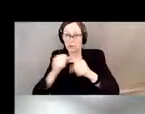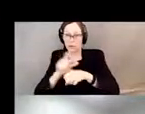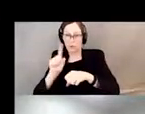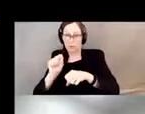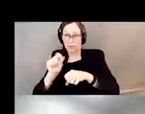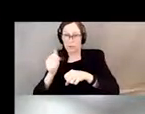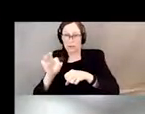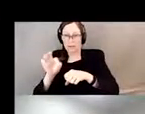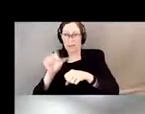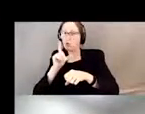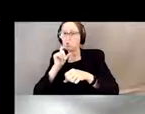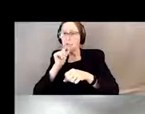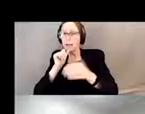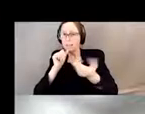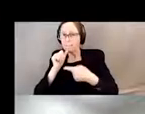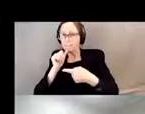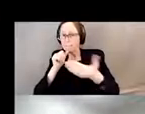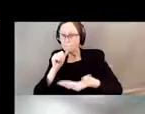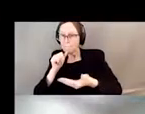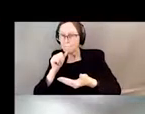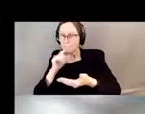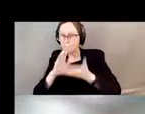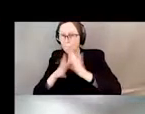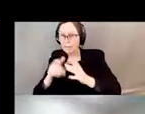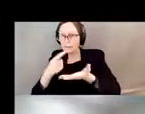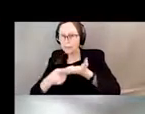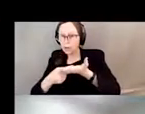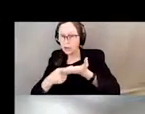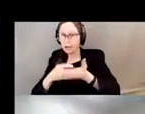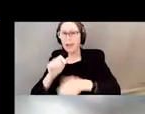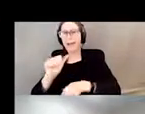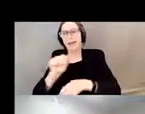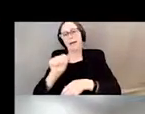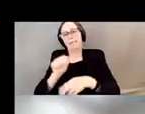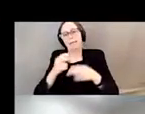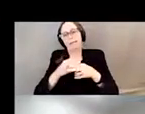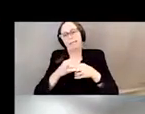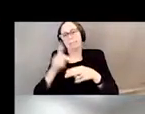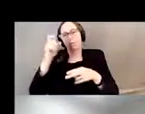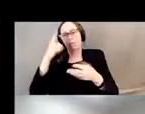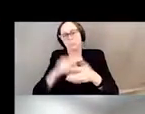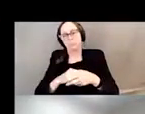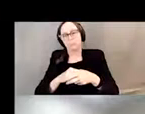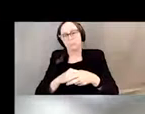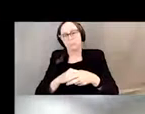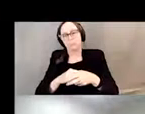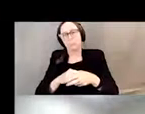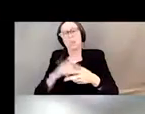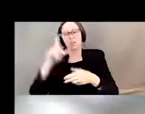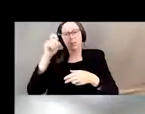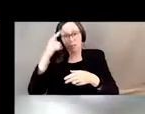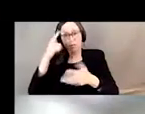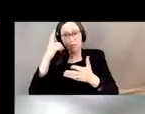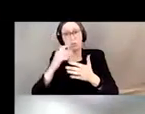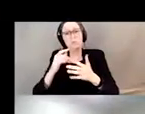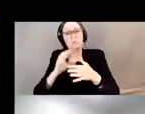not invited to these peace talks is the Afghan interim government. Okay, the government that's allied